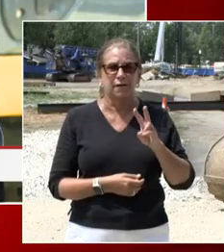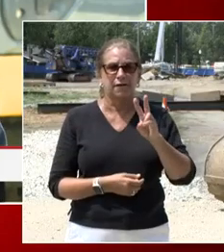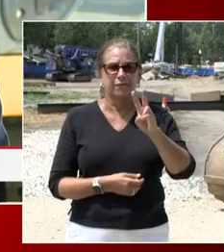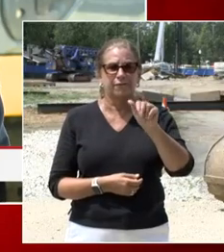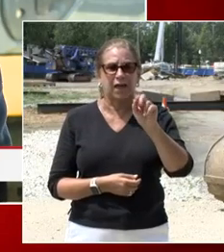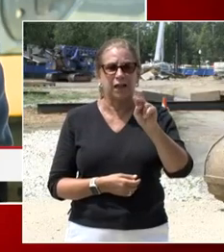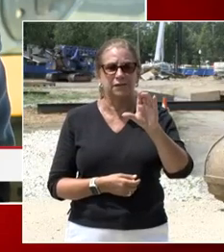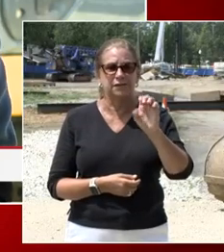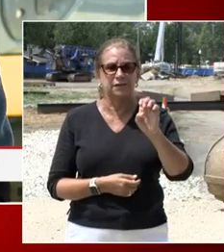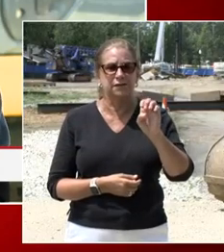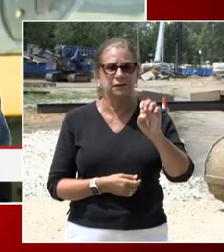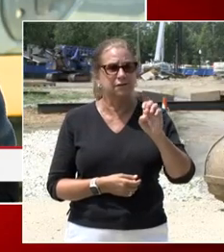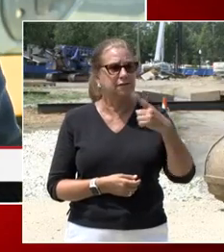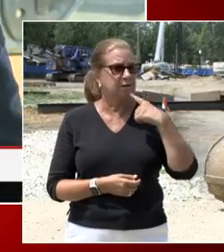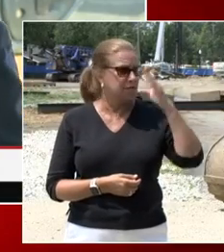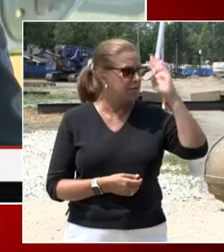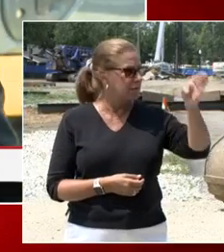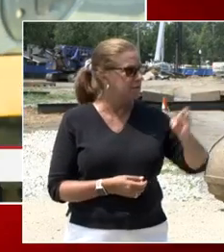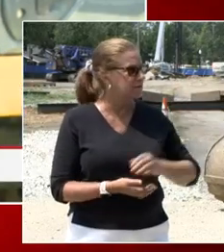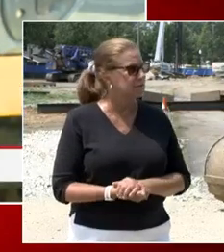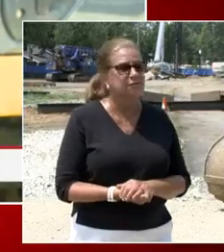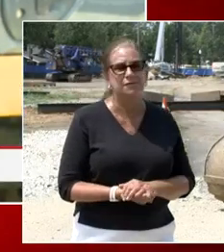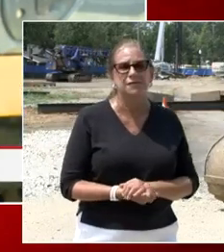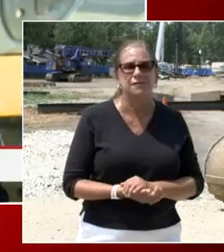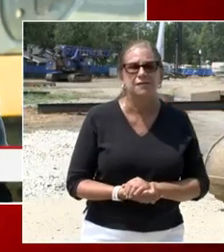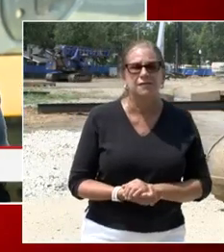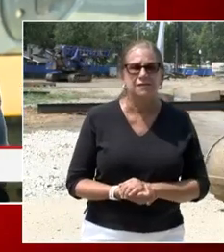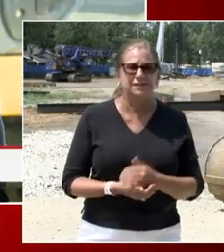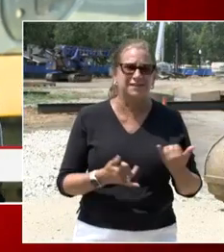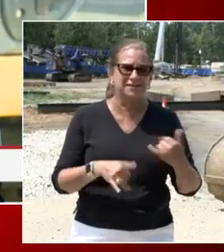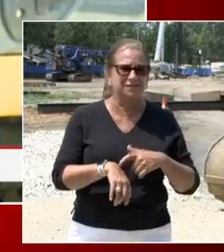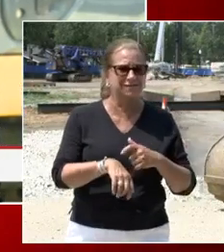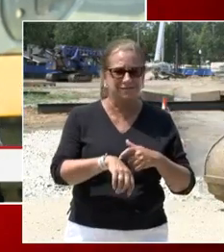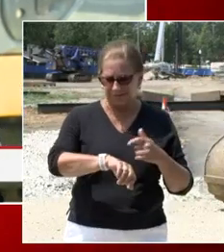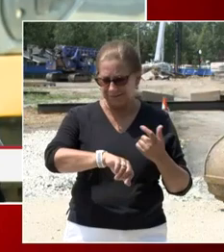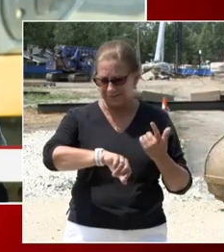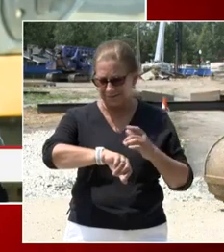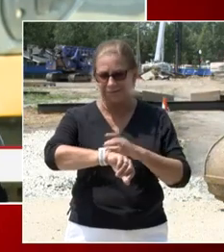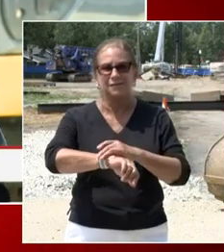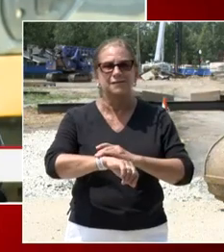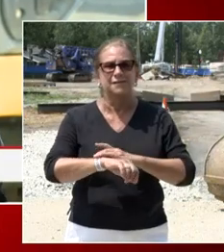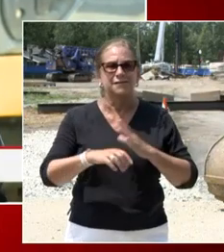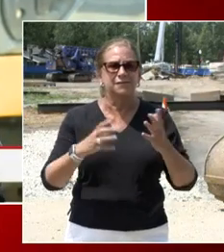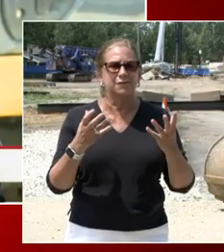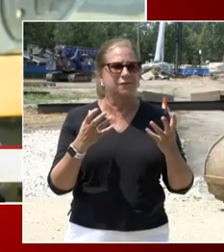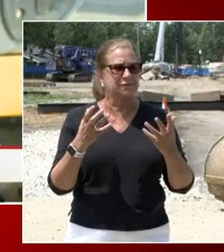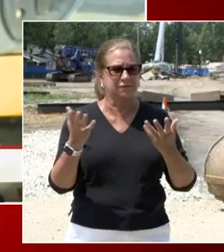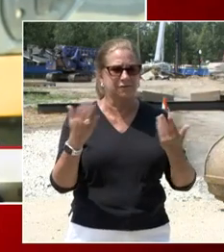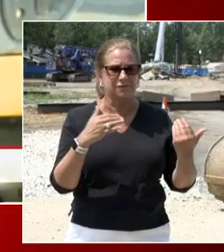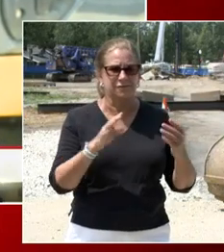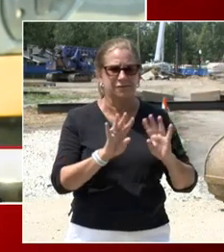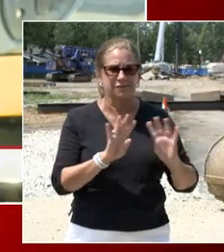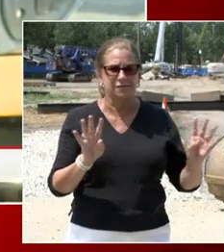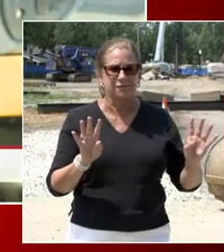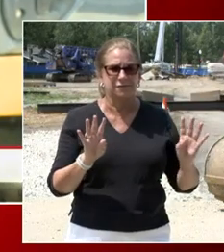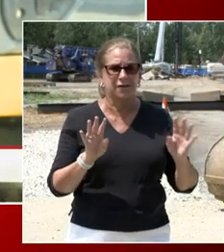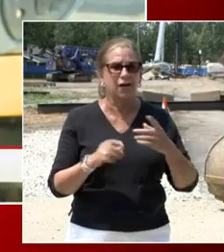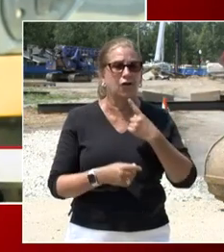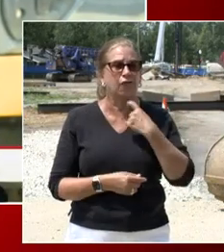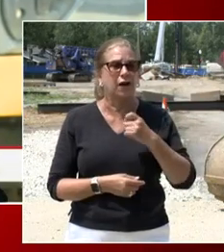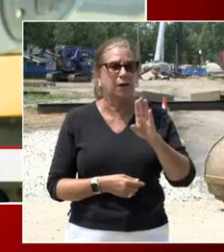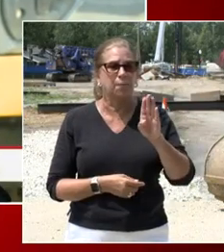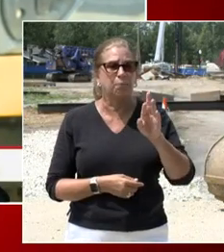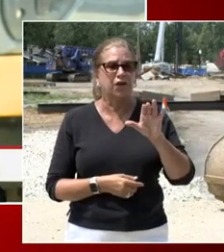Vance. And in the interest of time, we didn't have everybody up here, but also my partners and our own Red Brick development and construction team who've worked